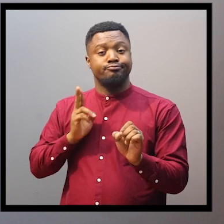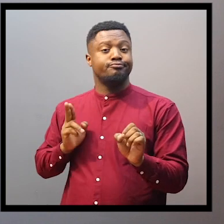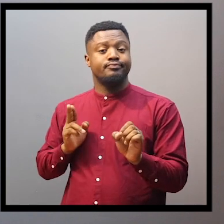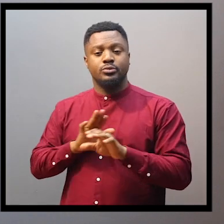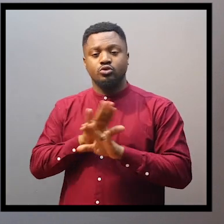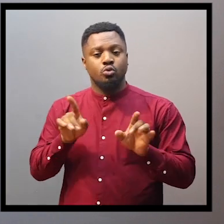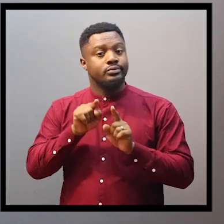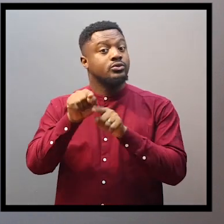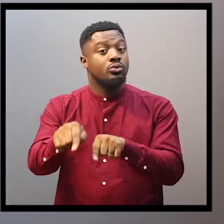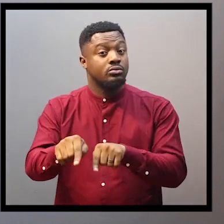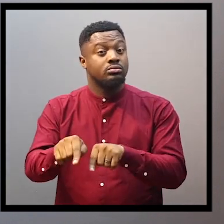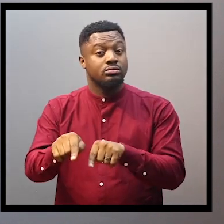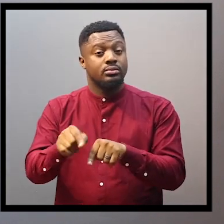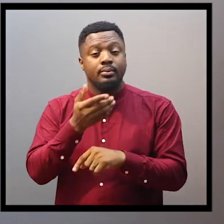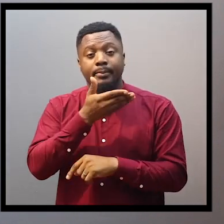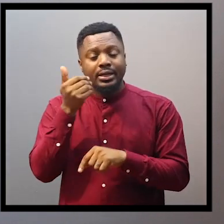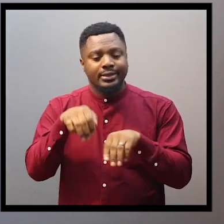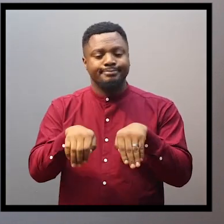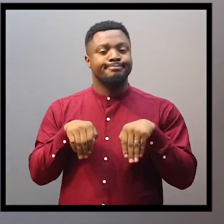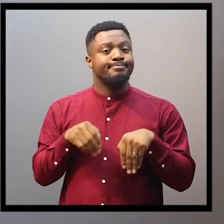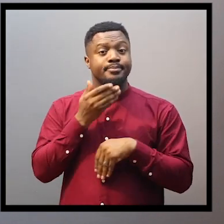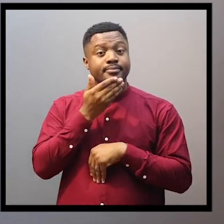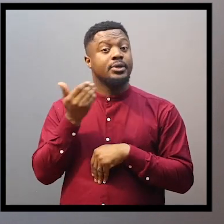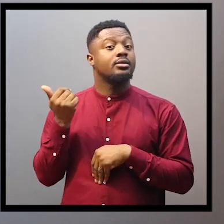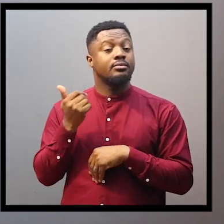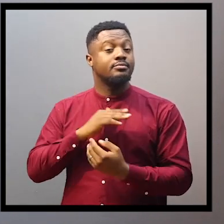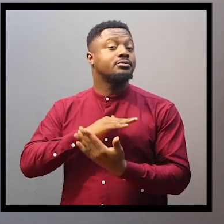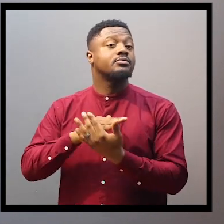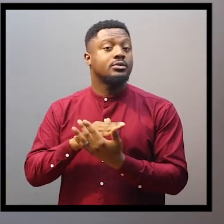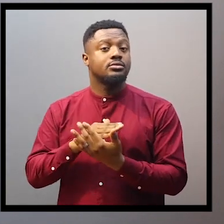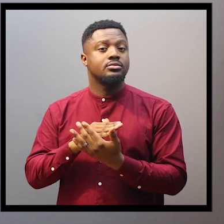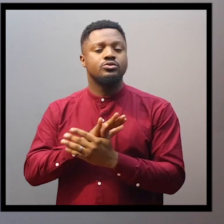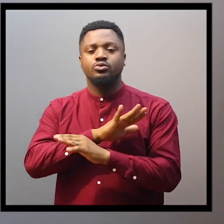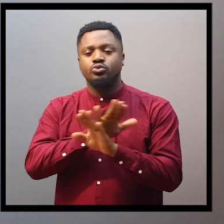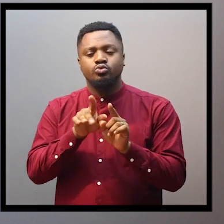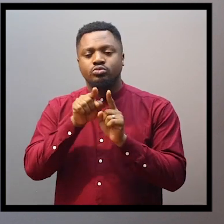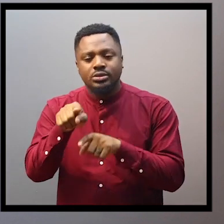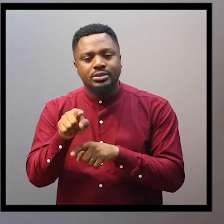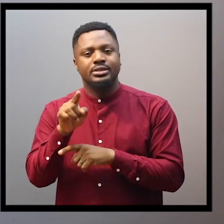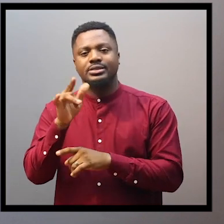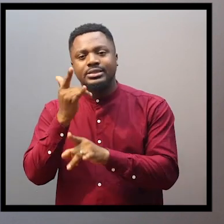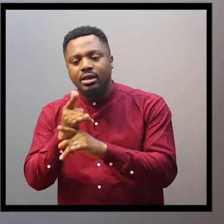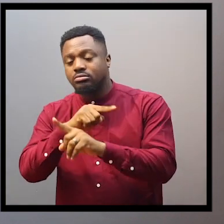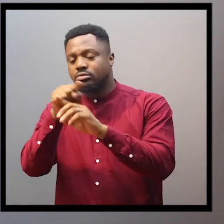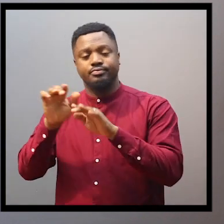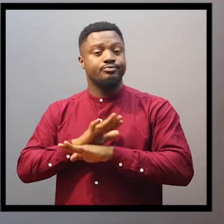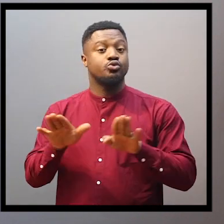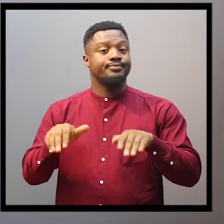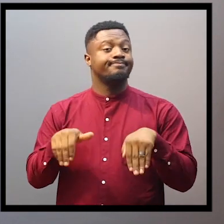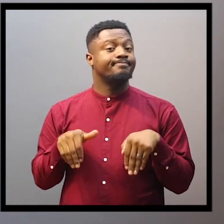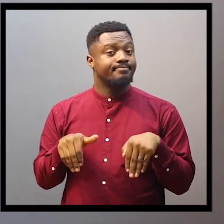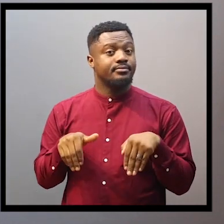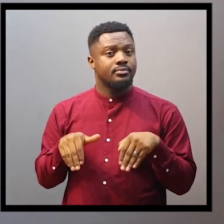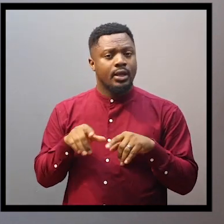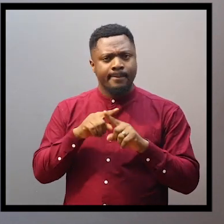person does not start. That may be the most effective preventive measure for the person. In addition, for people who